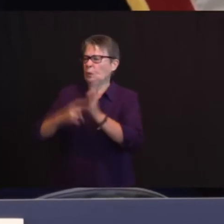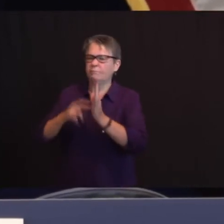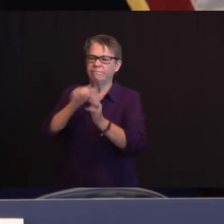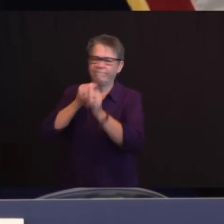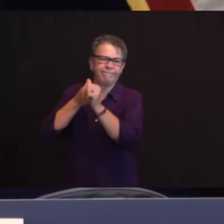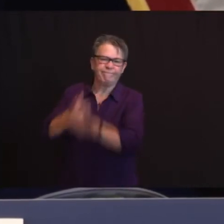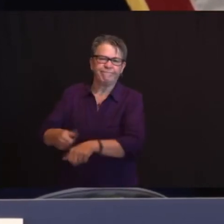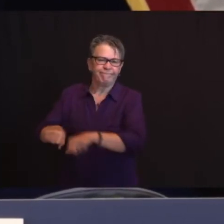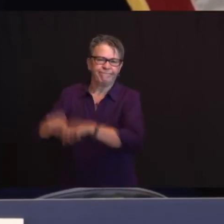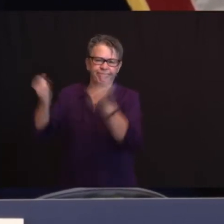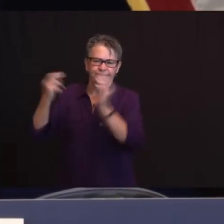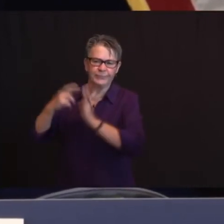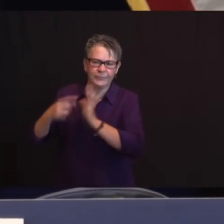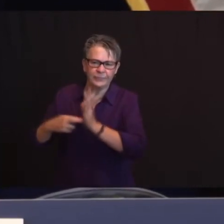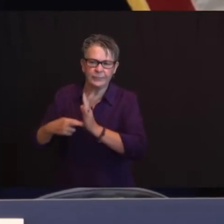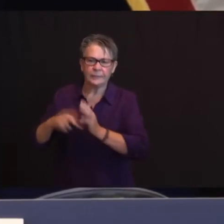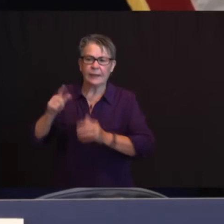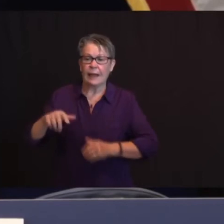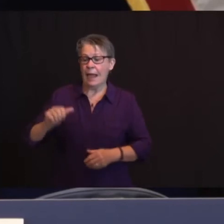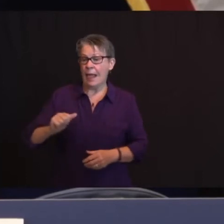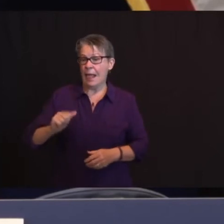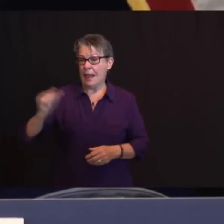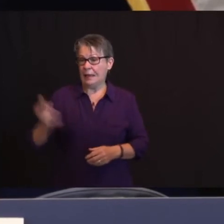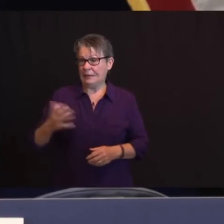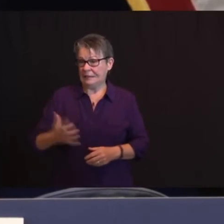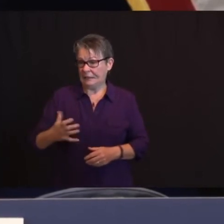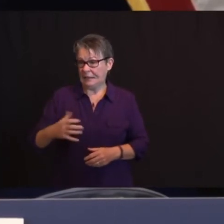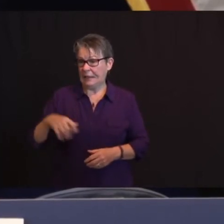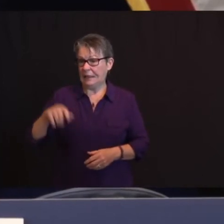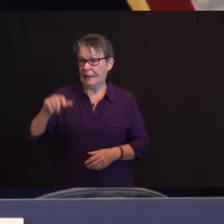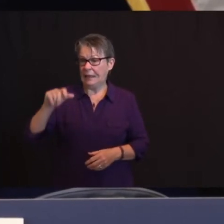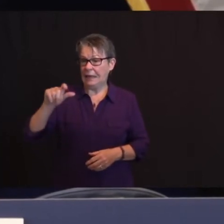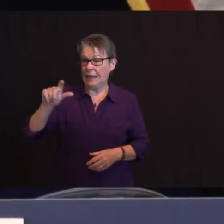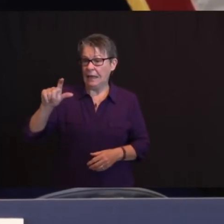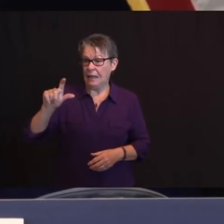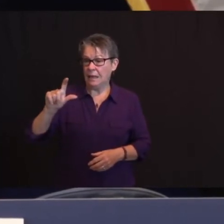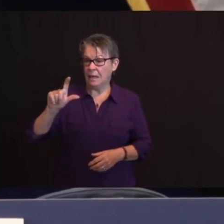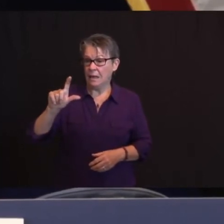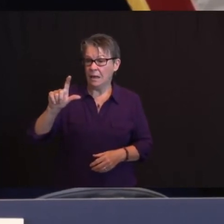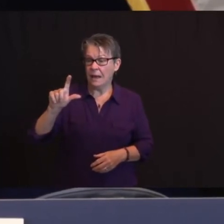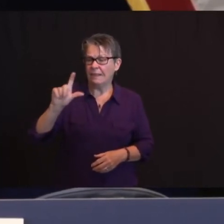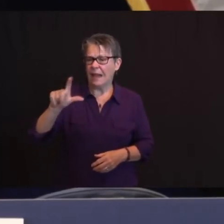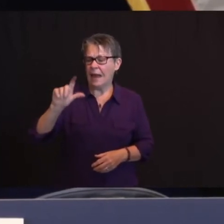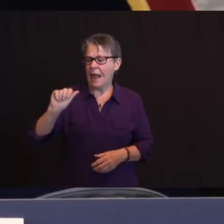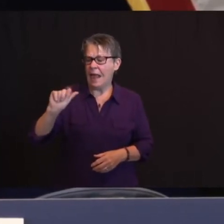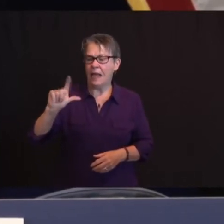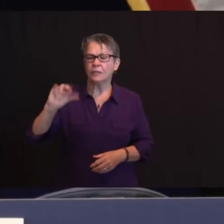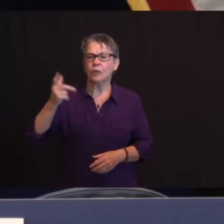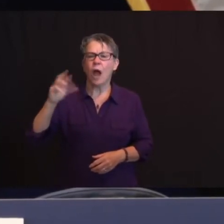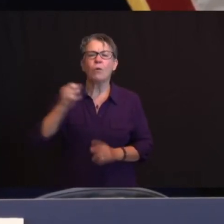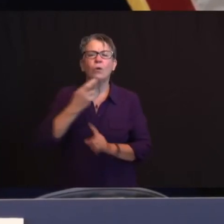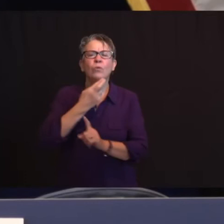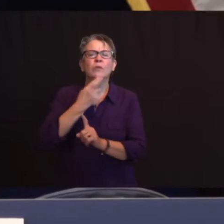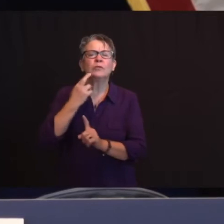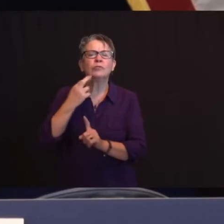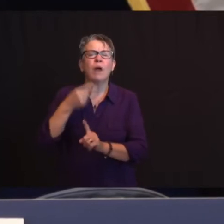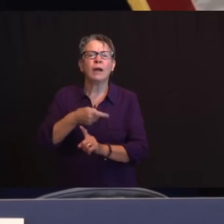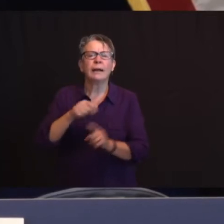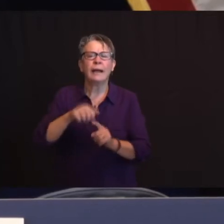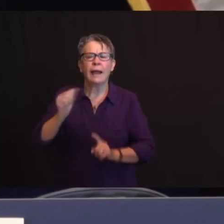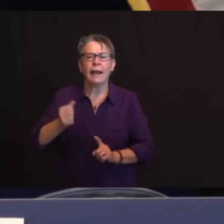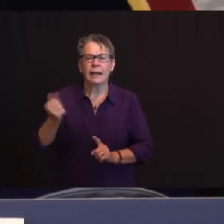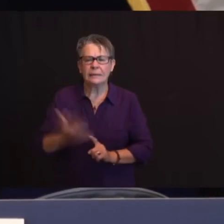El Charro Restaurant and Bar was cited, as was B&B Saloon, as well as a party promoter. Those